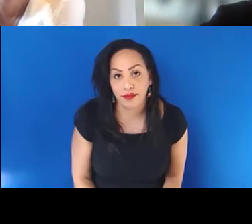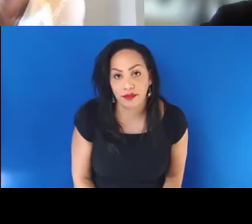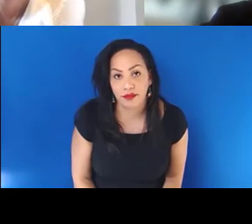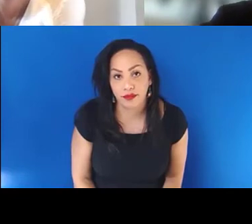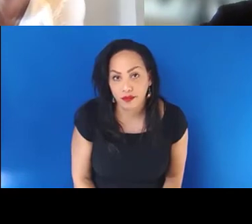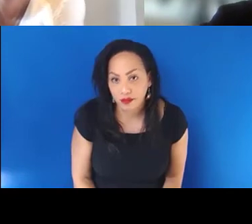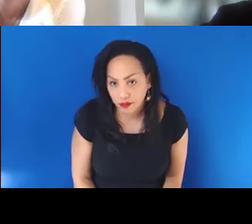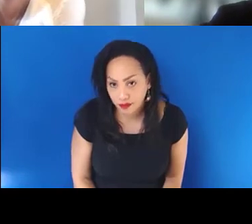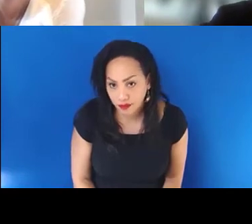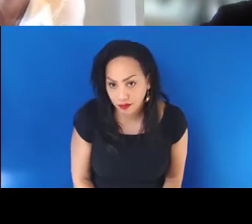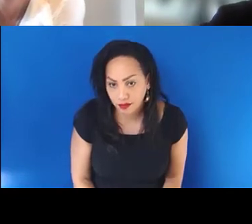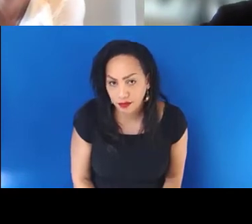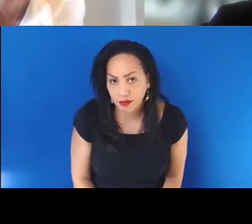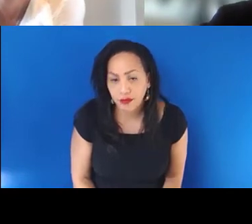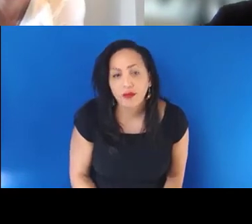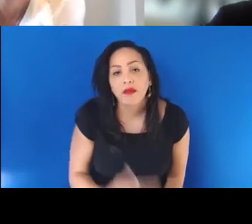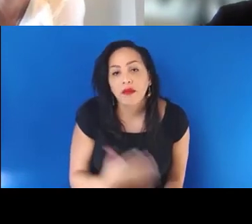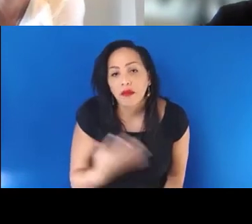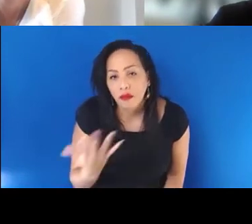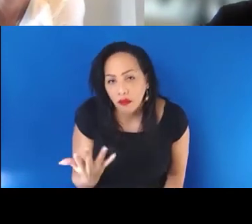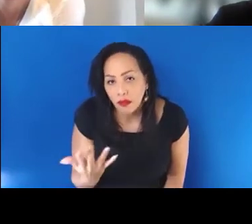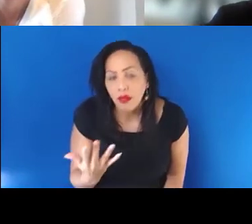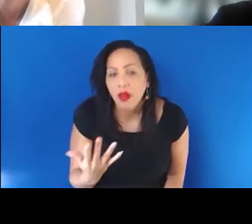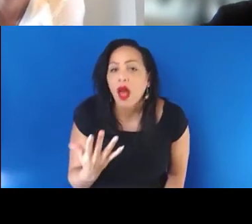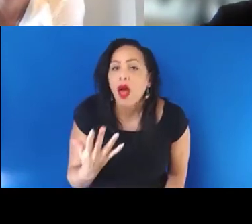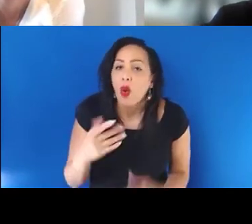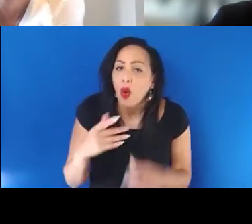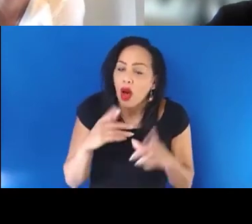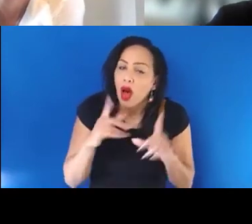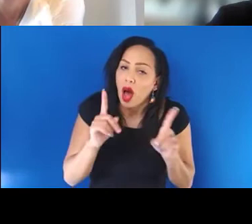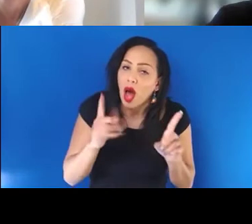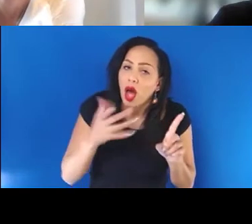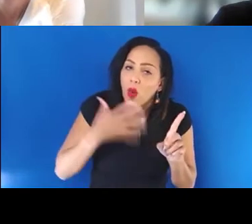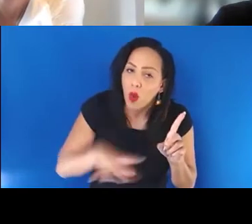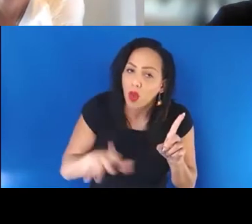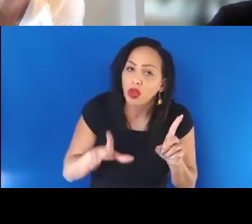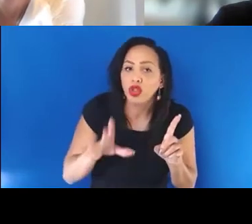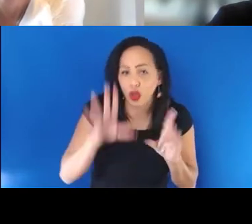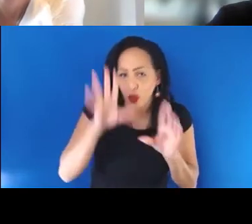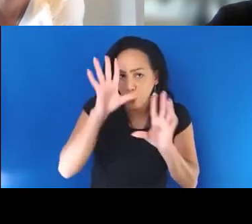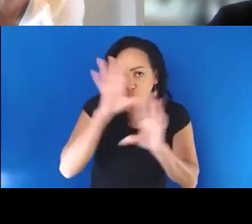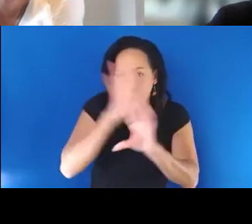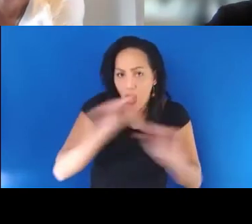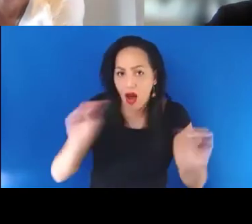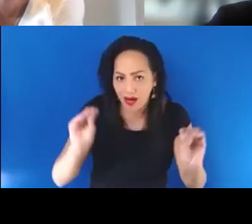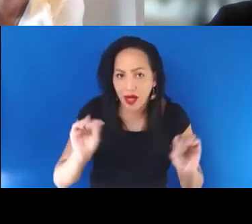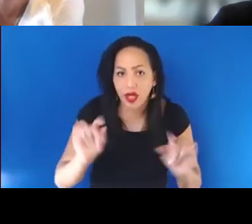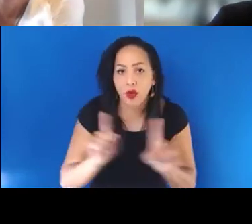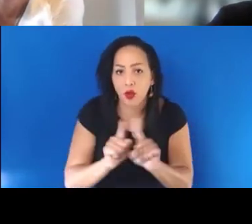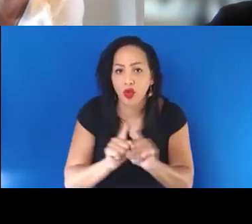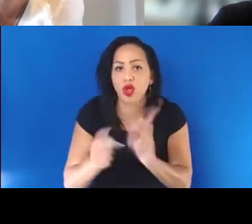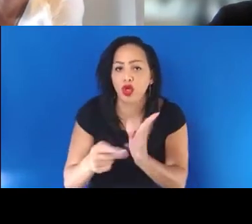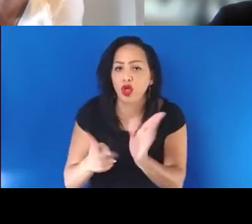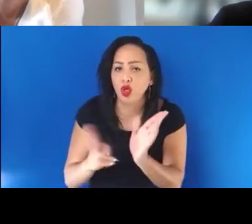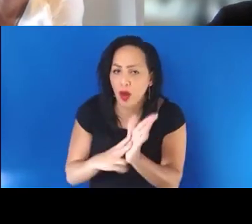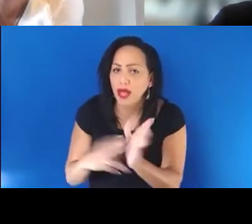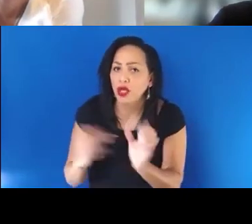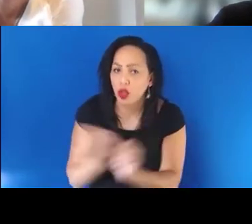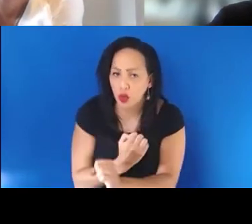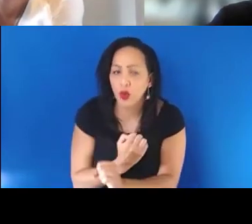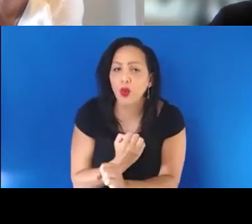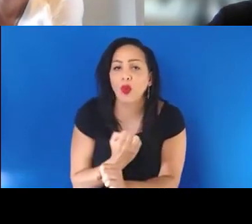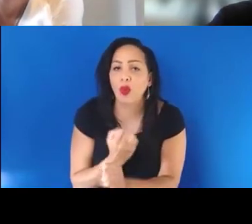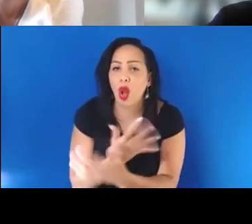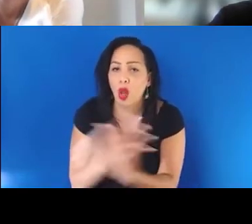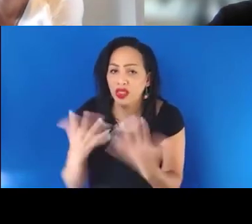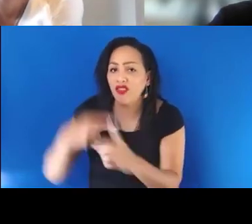extremely positive racial justice work that the UN has been a part of and that the member states have